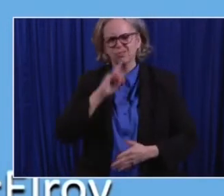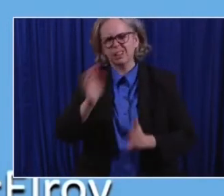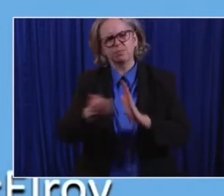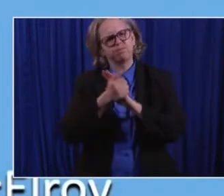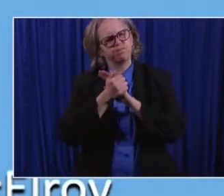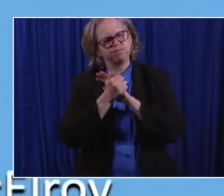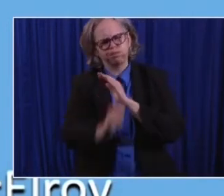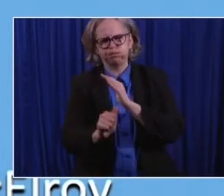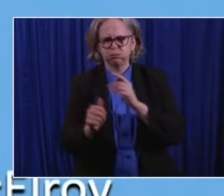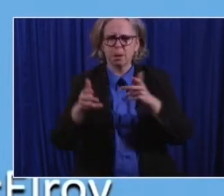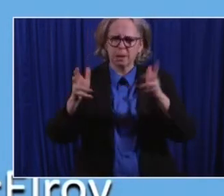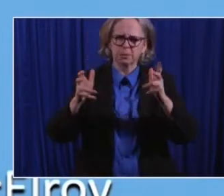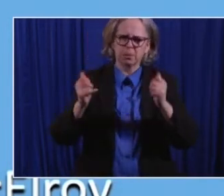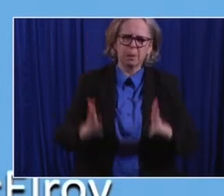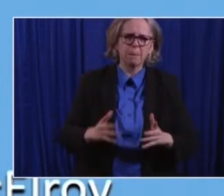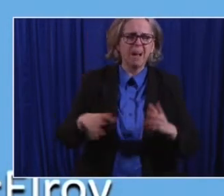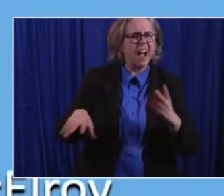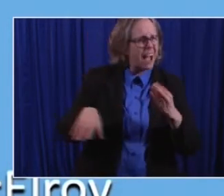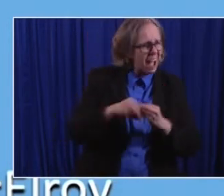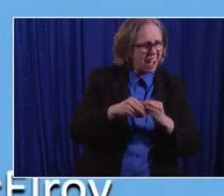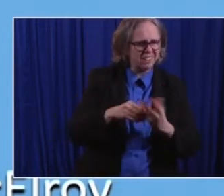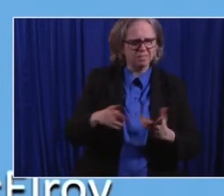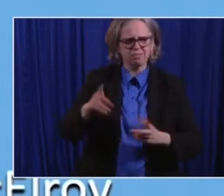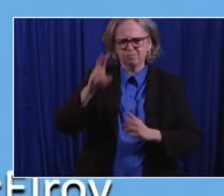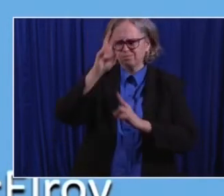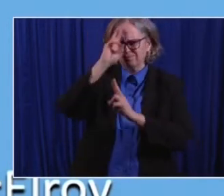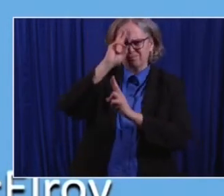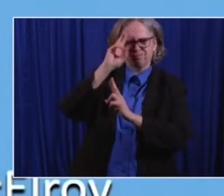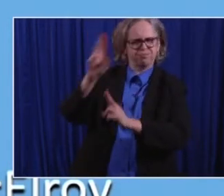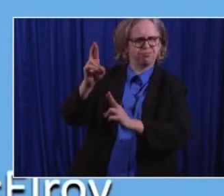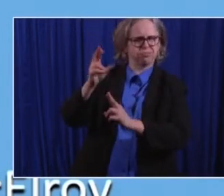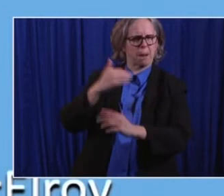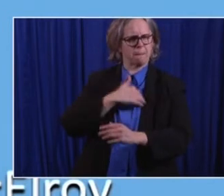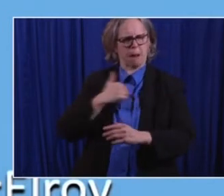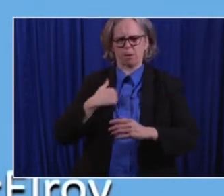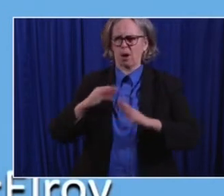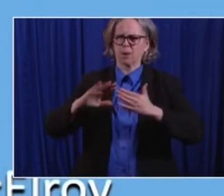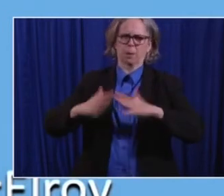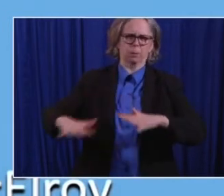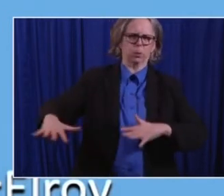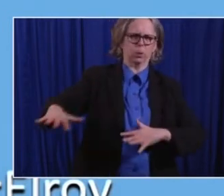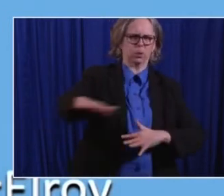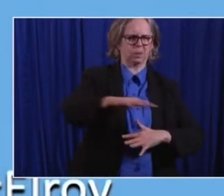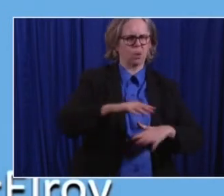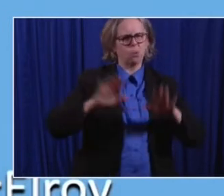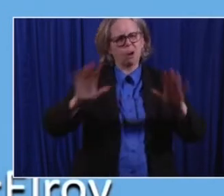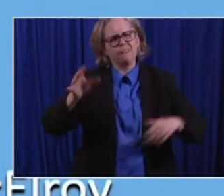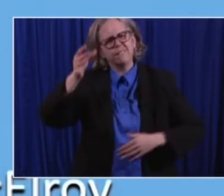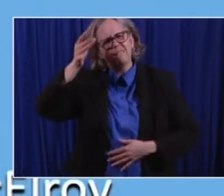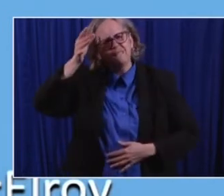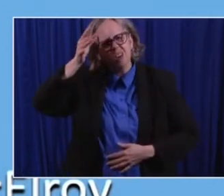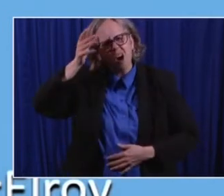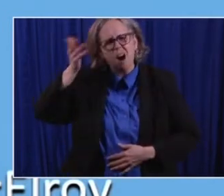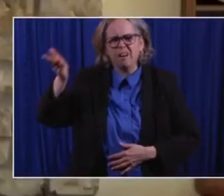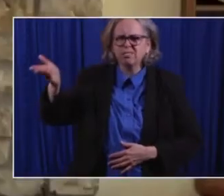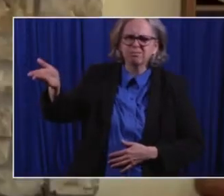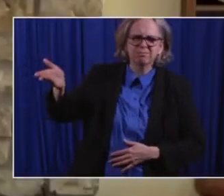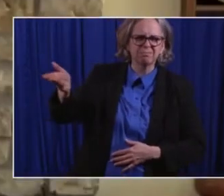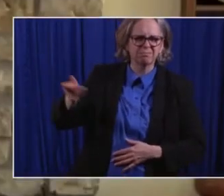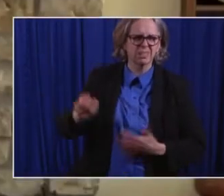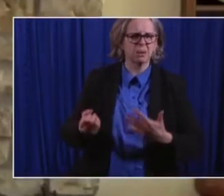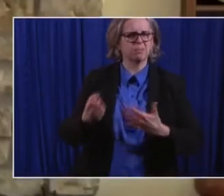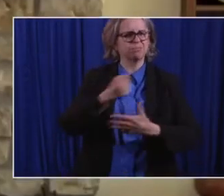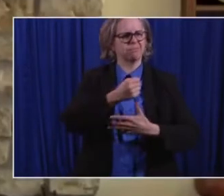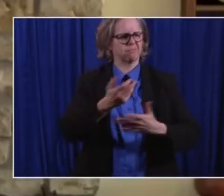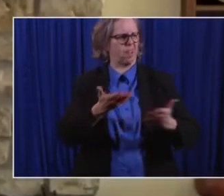well-respected member of his community, a wonderful father, put his family first and the needs of others above his own. Fran